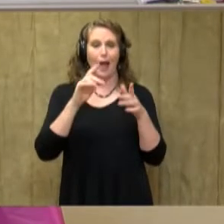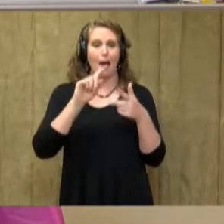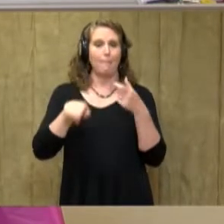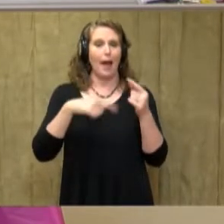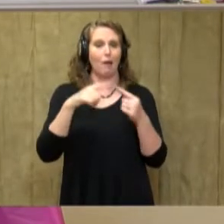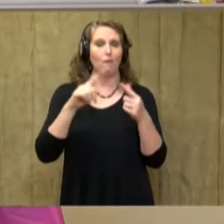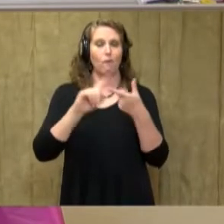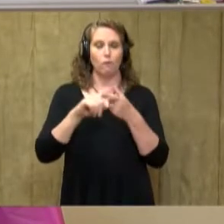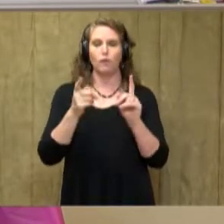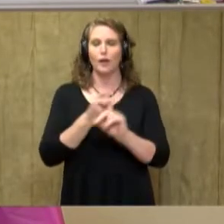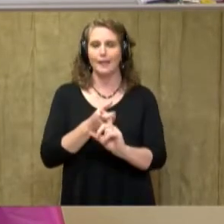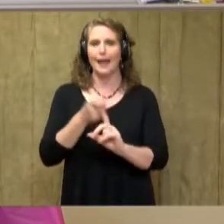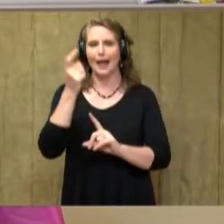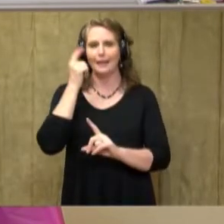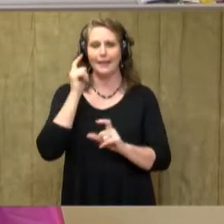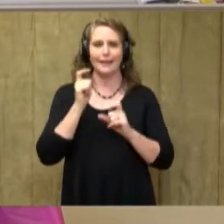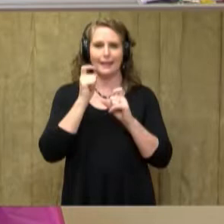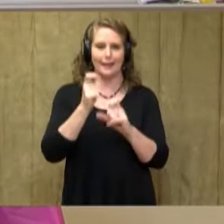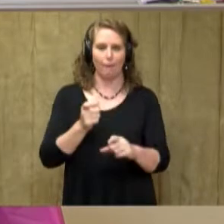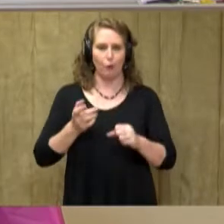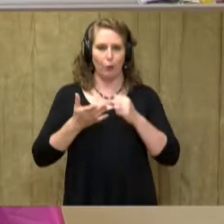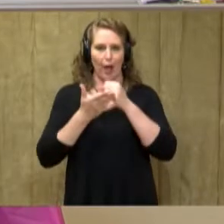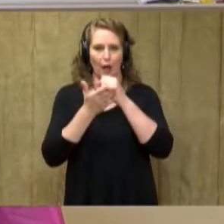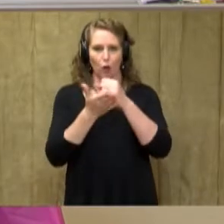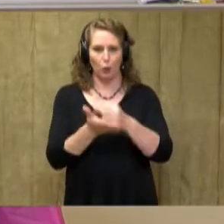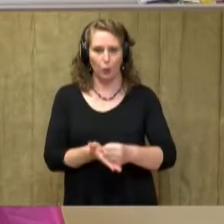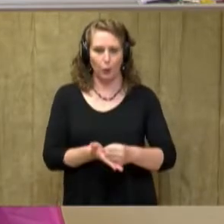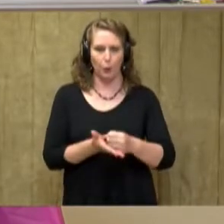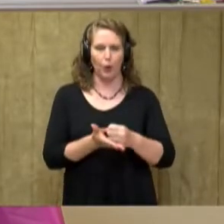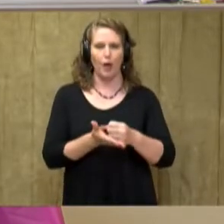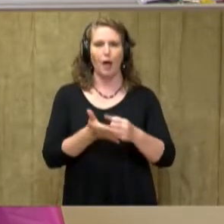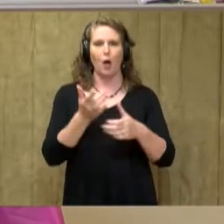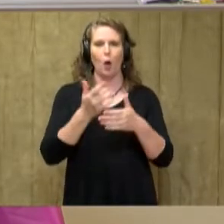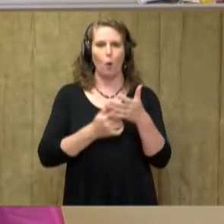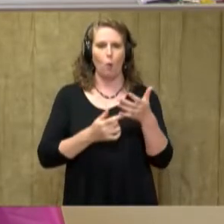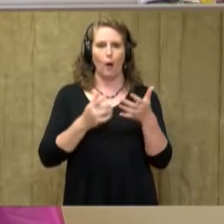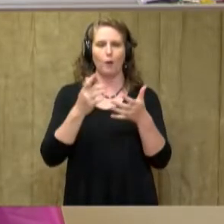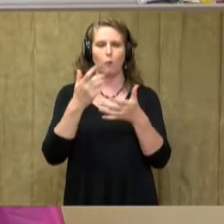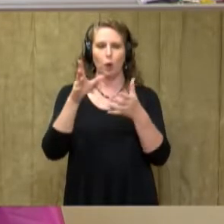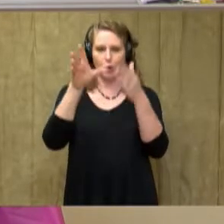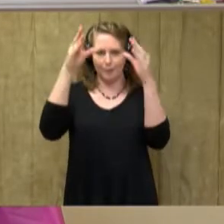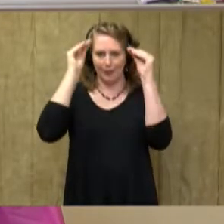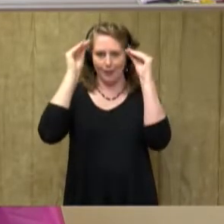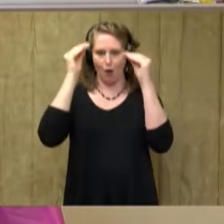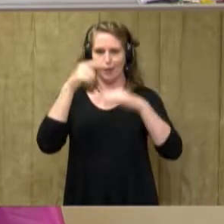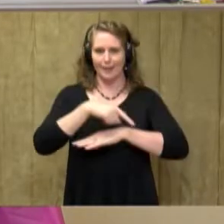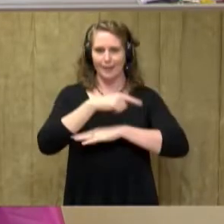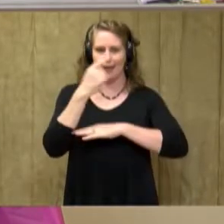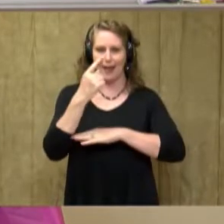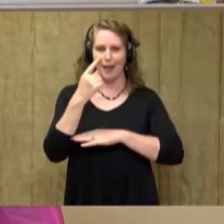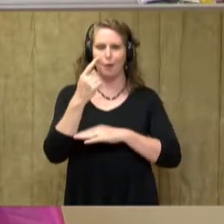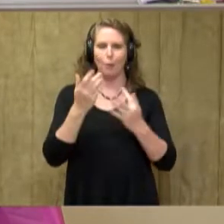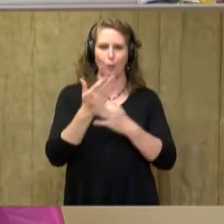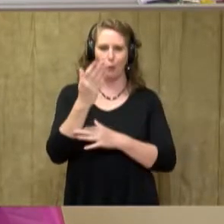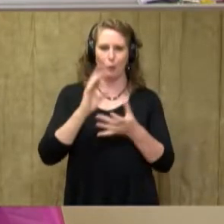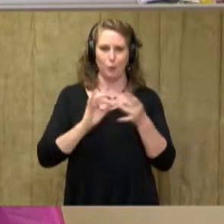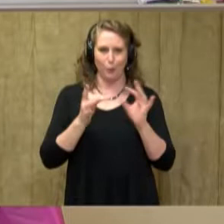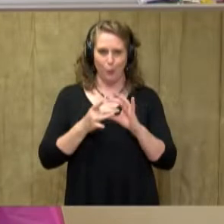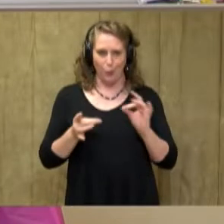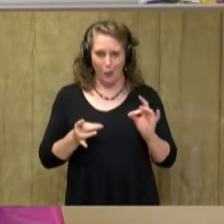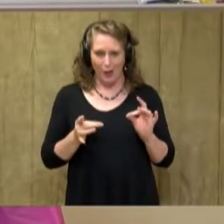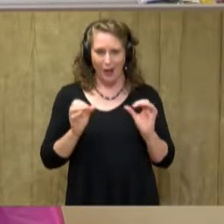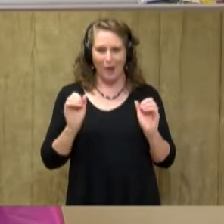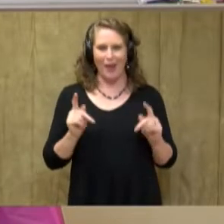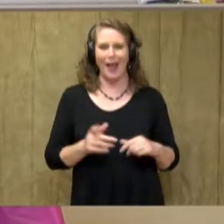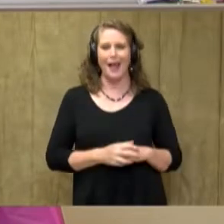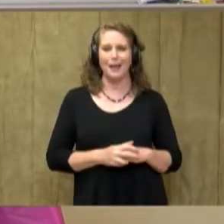because I think that's going to give you a clue as to what lesson we're going to learn when we get to King Candy's castle. All right,